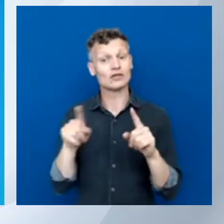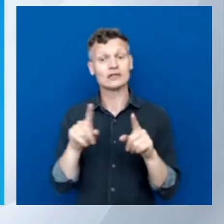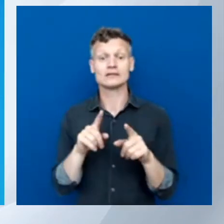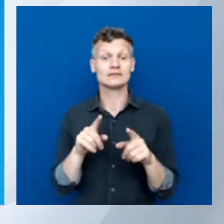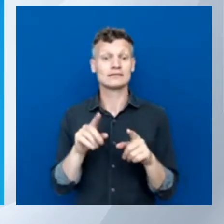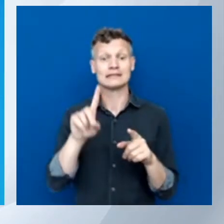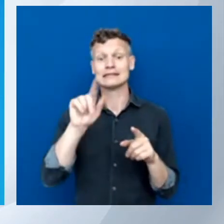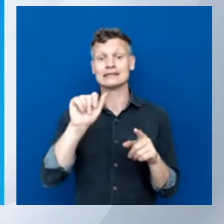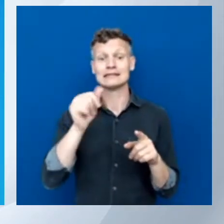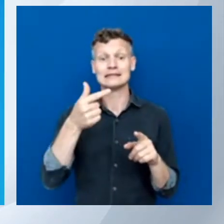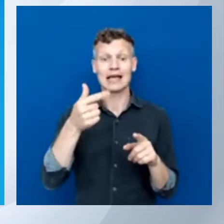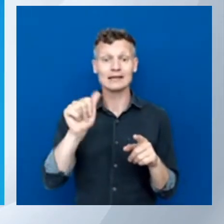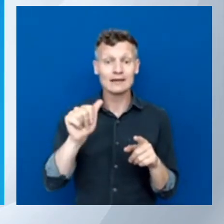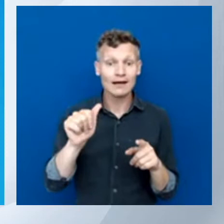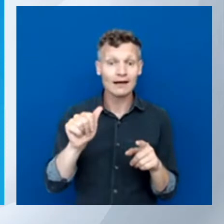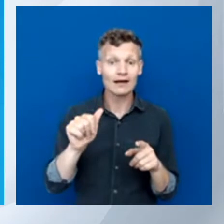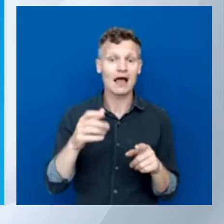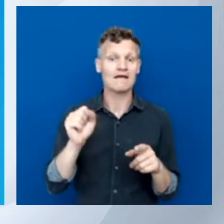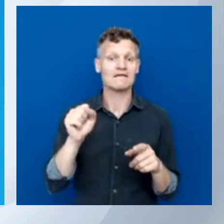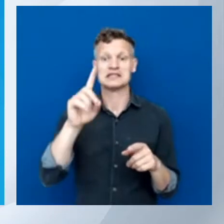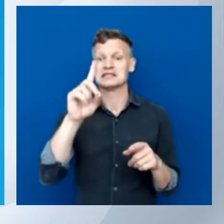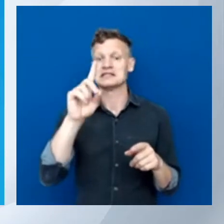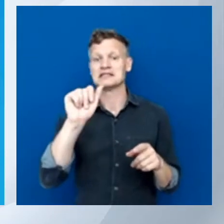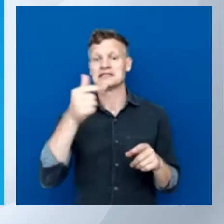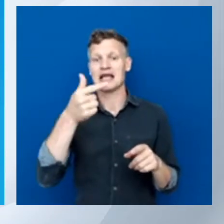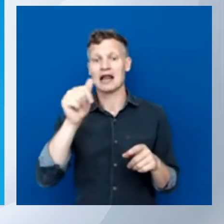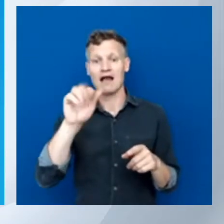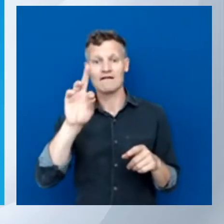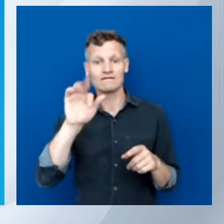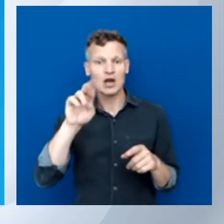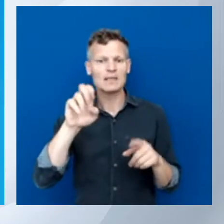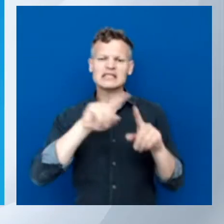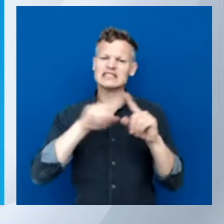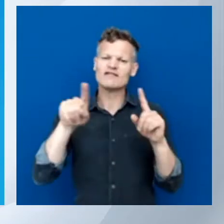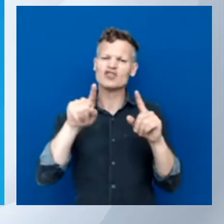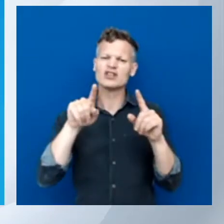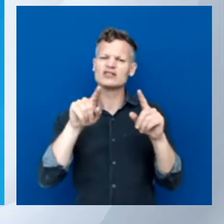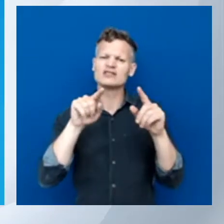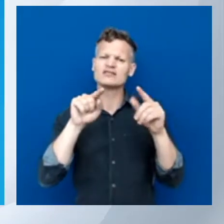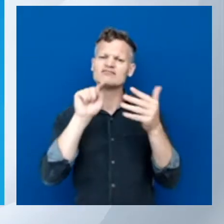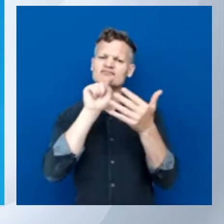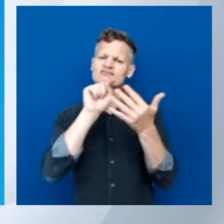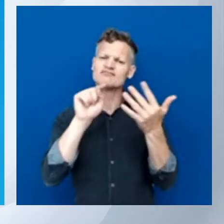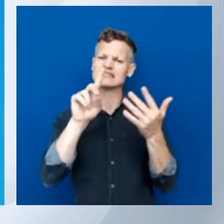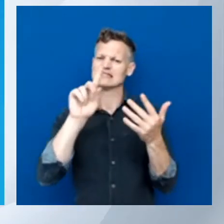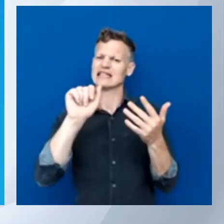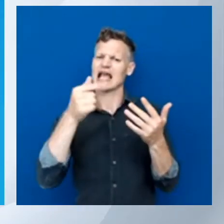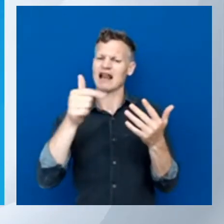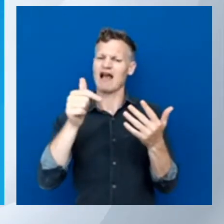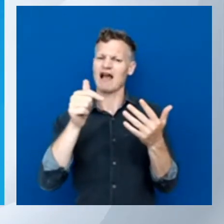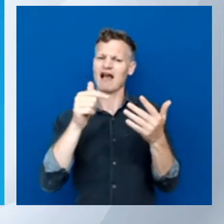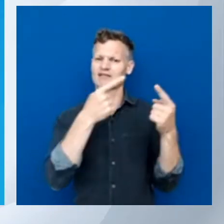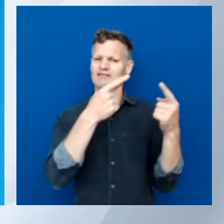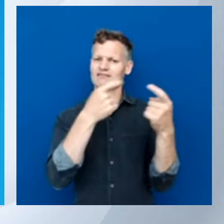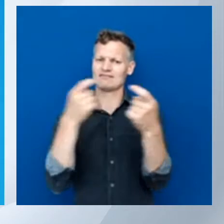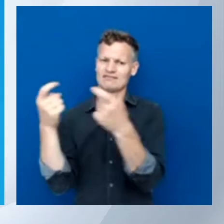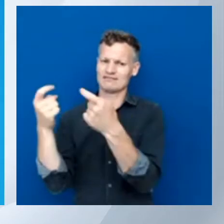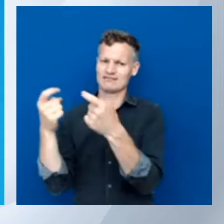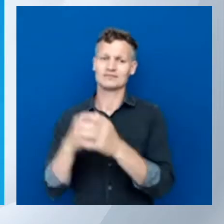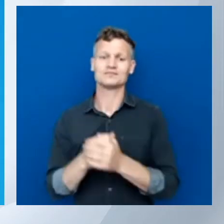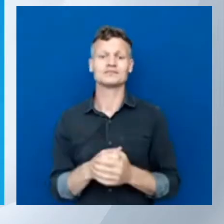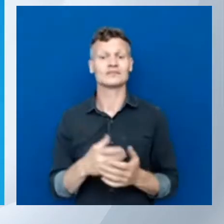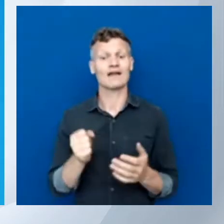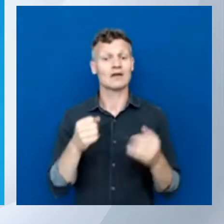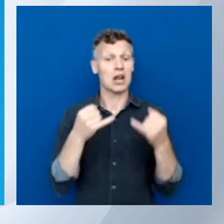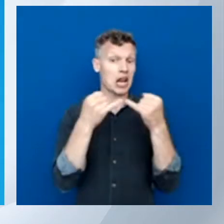frame, and furthermore leverages libraries like Lime or Plotly and offers new